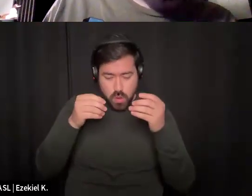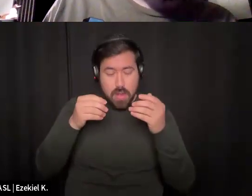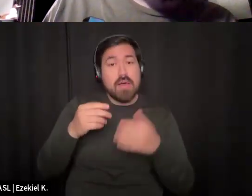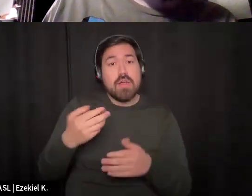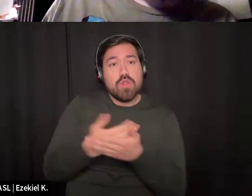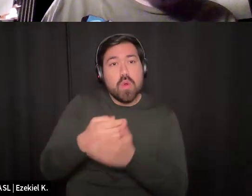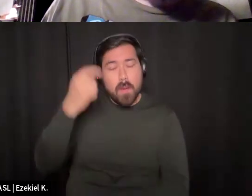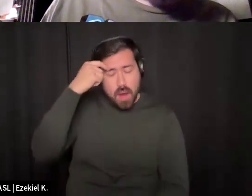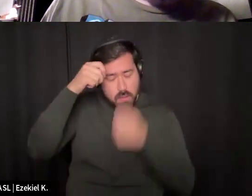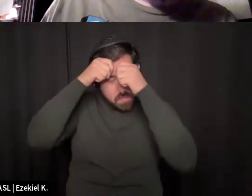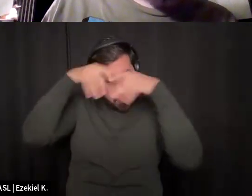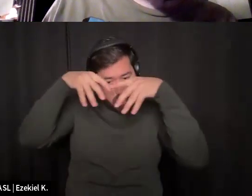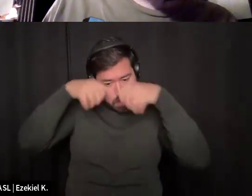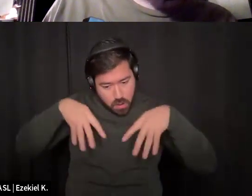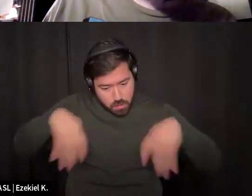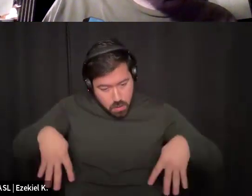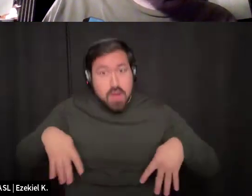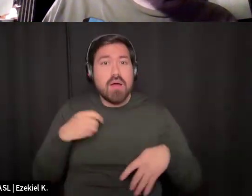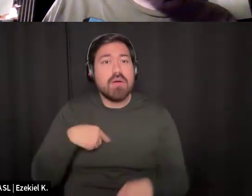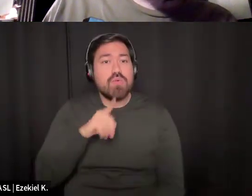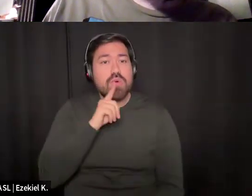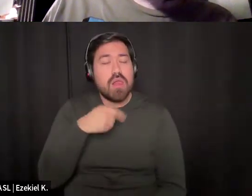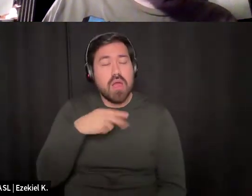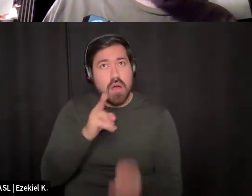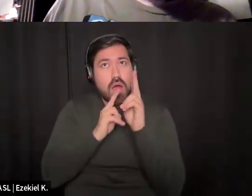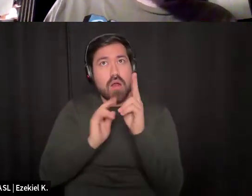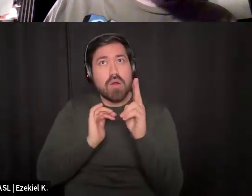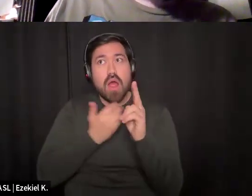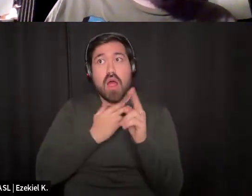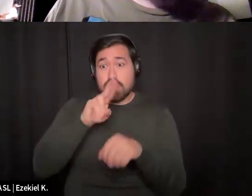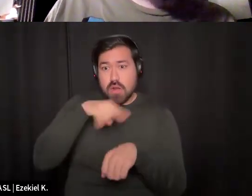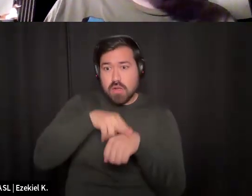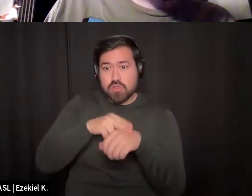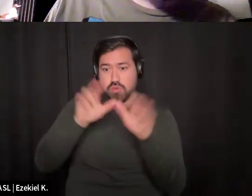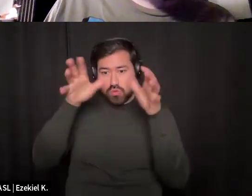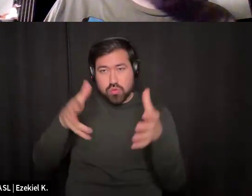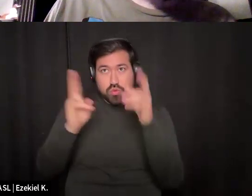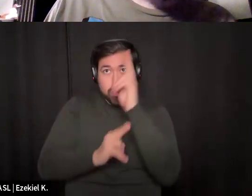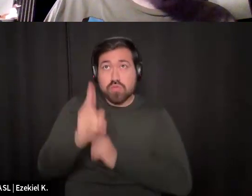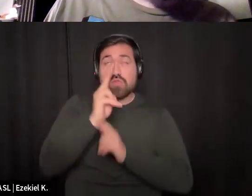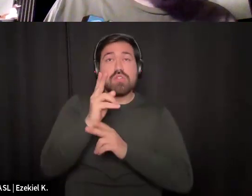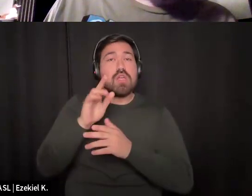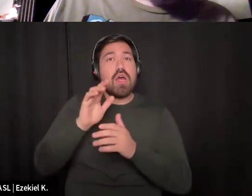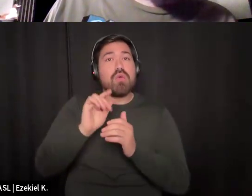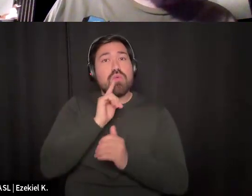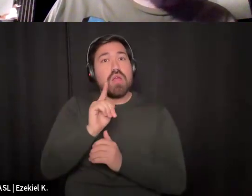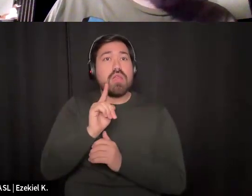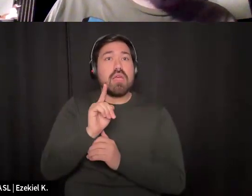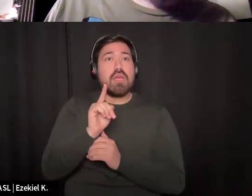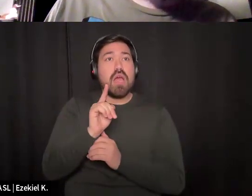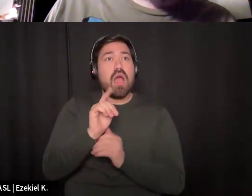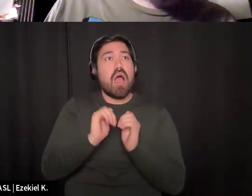way of honoring also that we're a part of the natural universe, that we're noticing, but we're